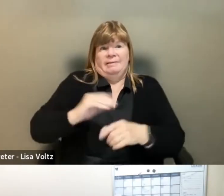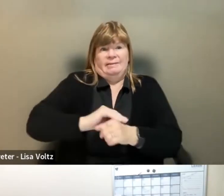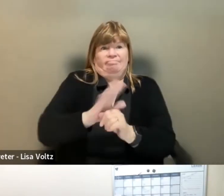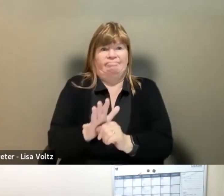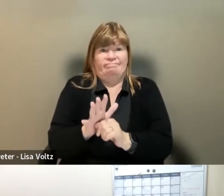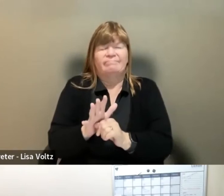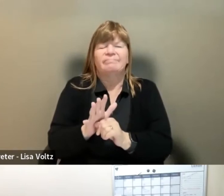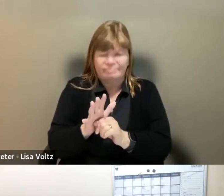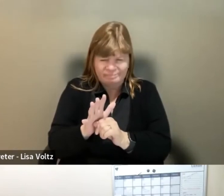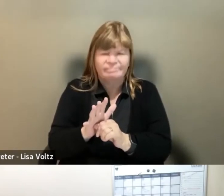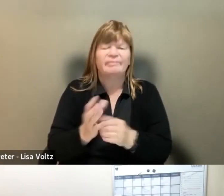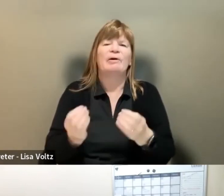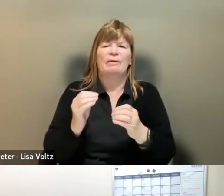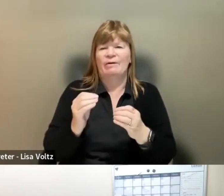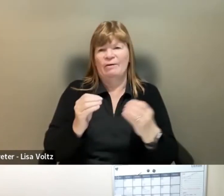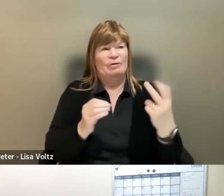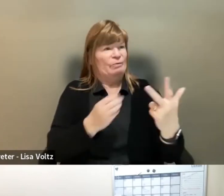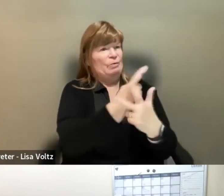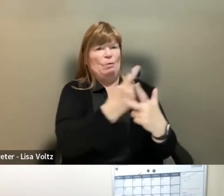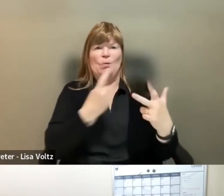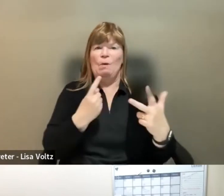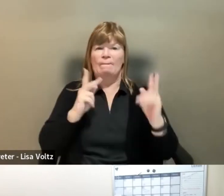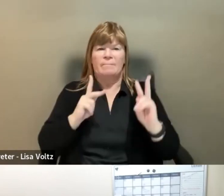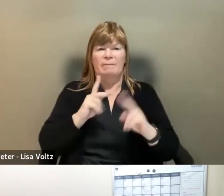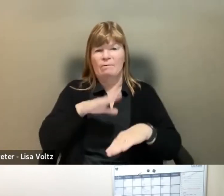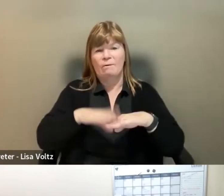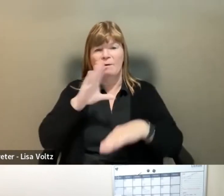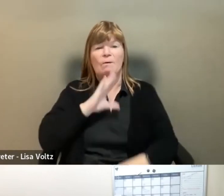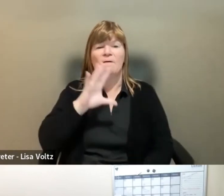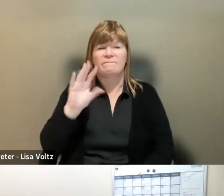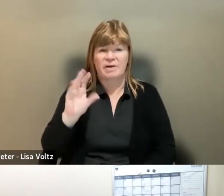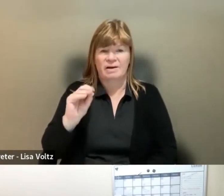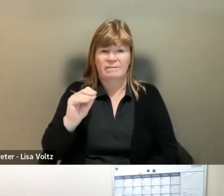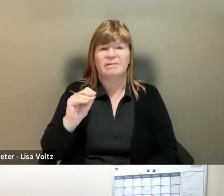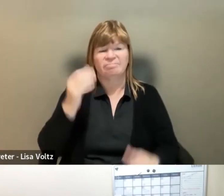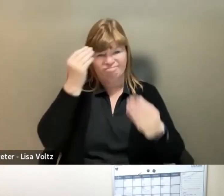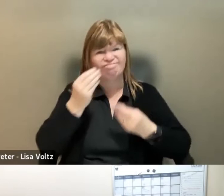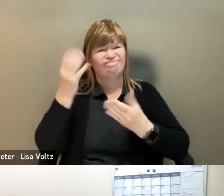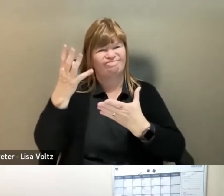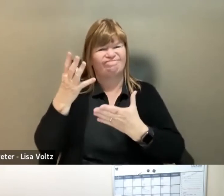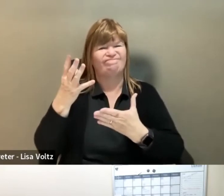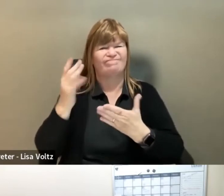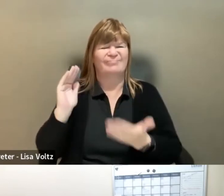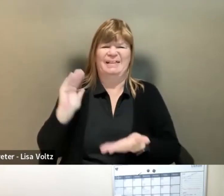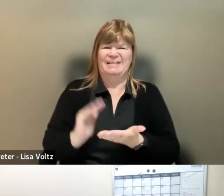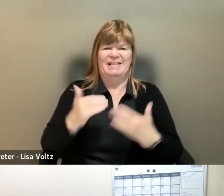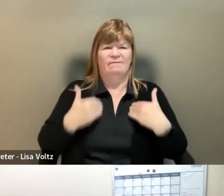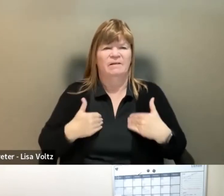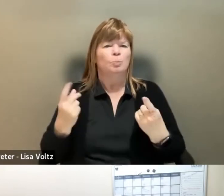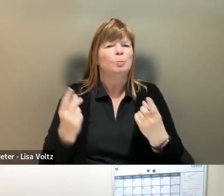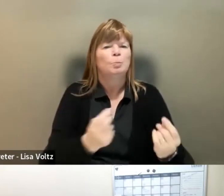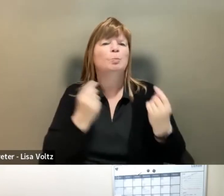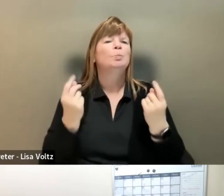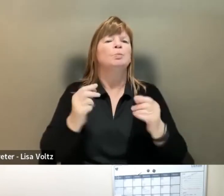pandemic, more than 1 out of 3 people aged 50 or older report being even less physically active, which